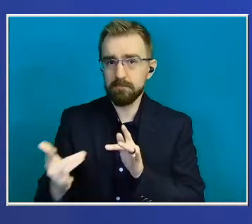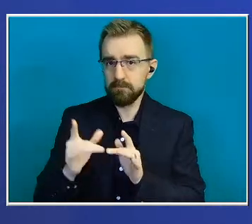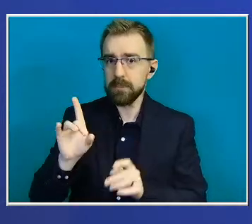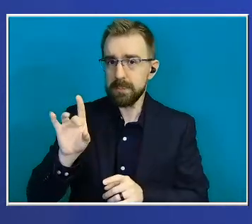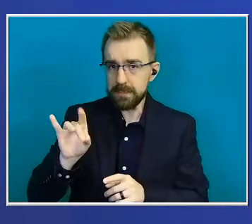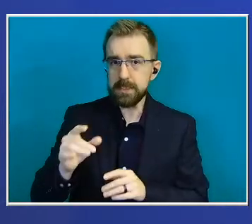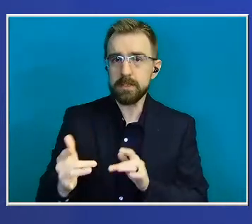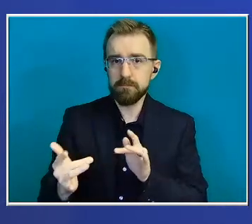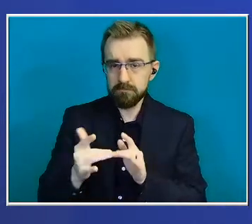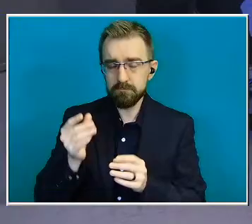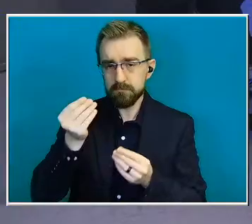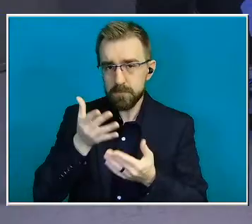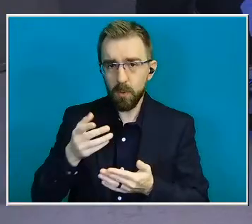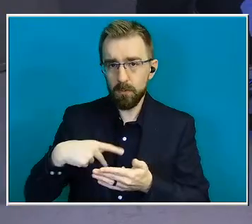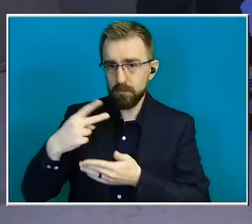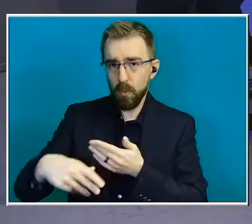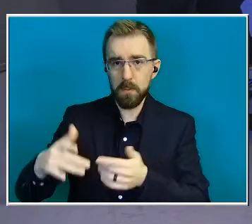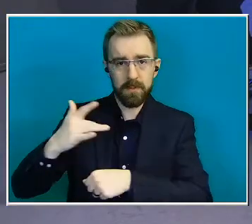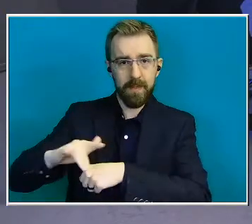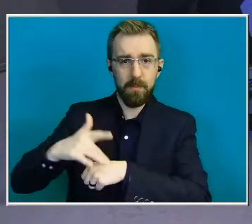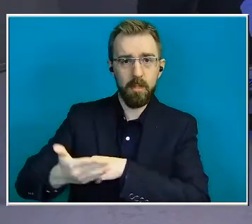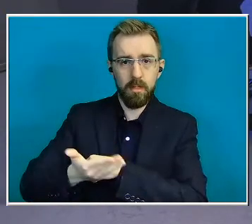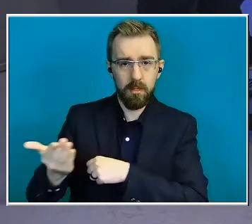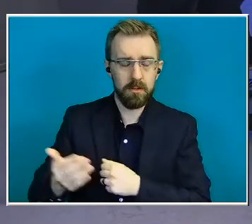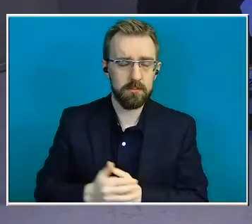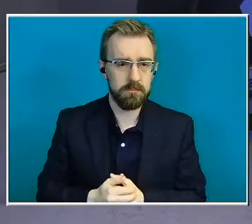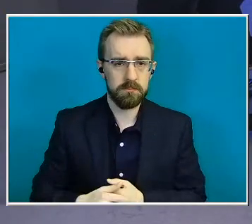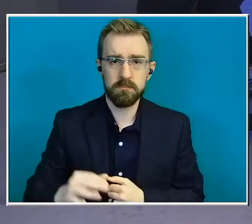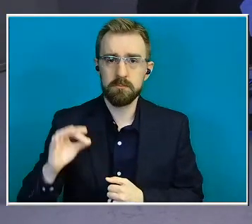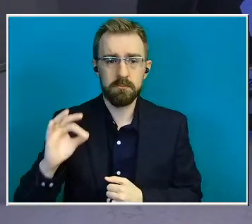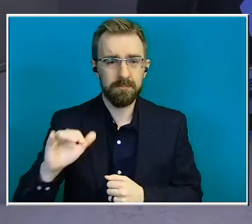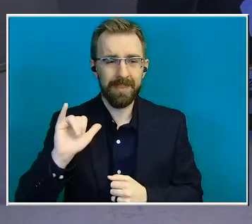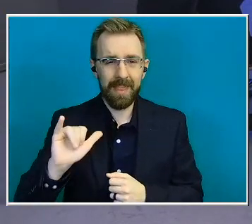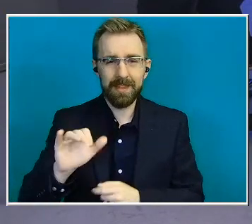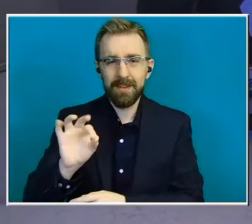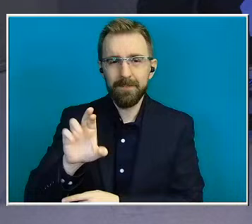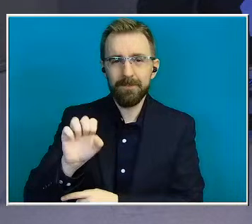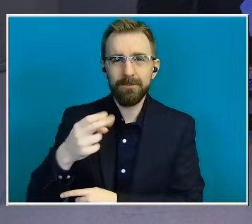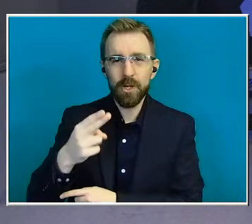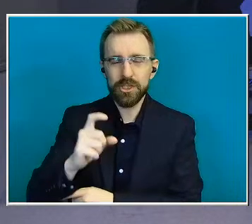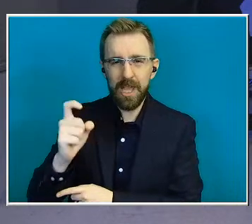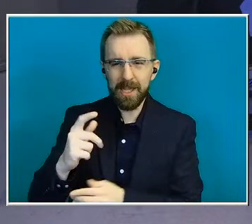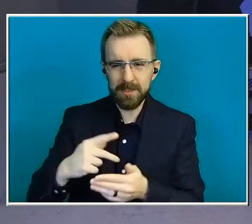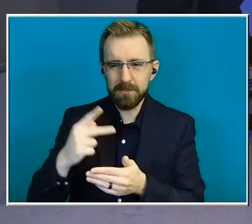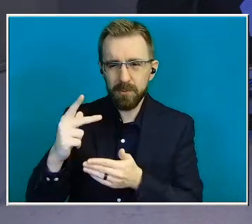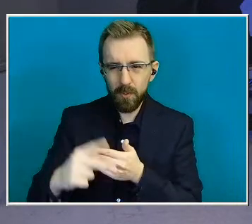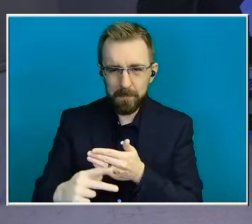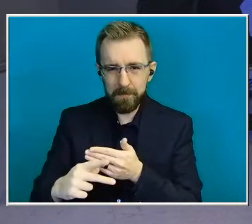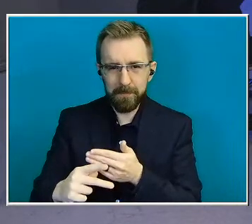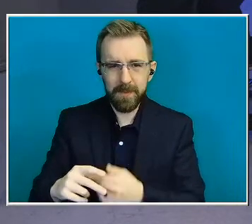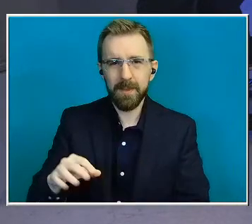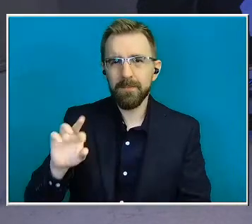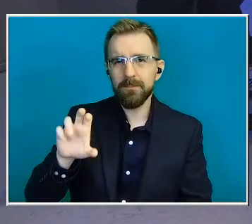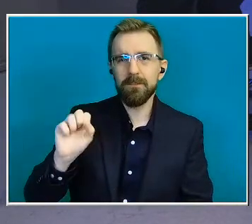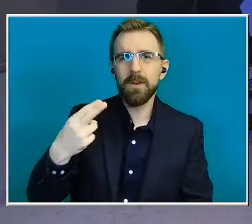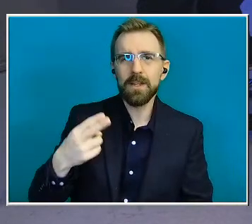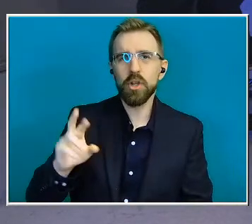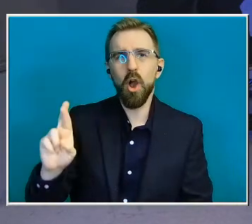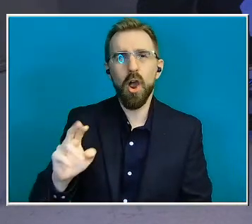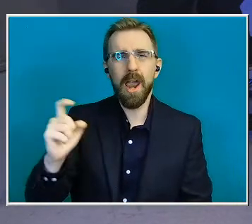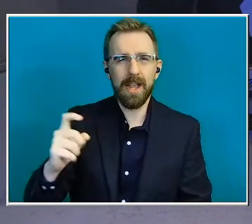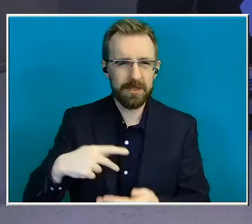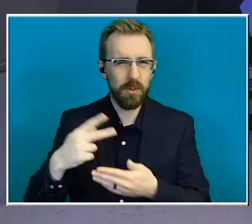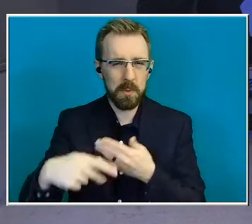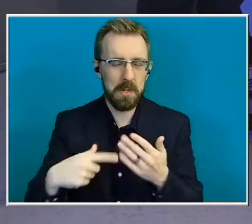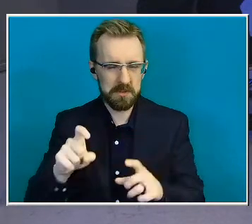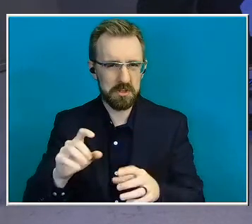the program. Excellent. And that's the FreshX program is right there. Yes. Is that we say FreshRx program. I want to turn to our doctors just a minute